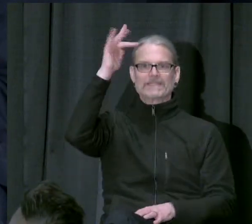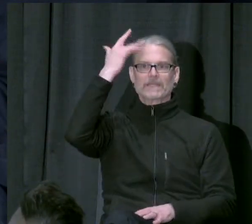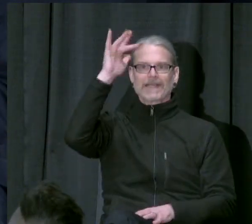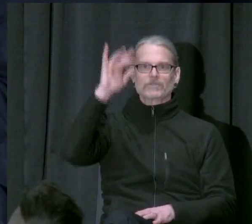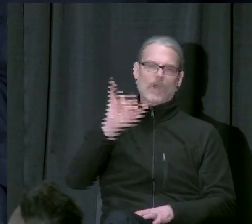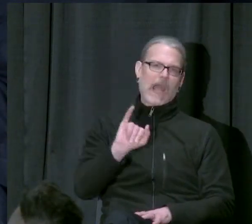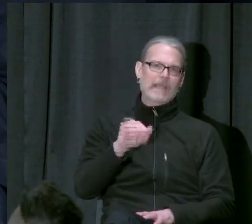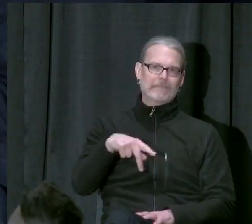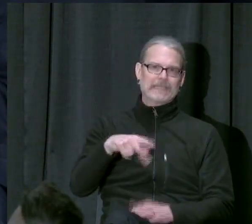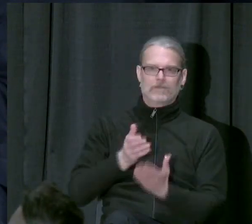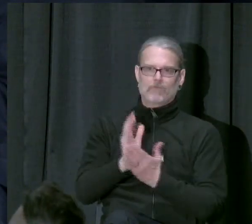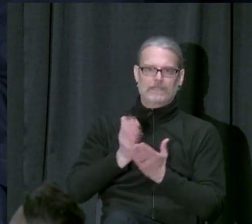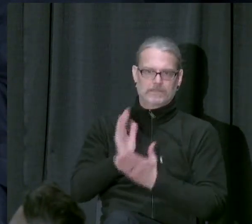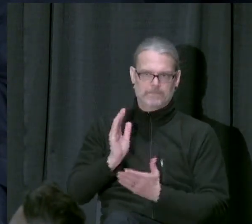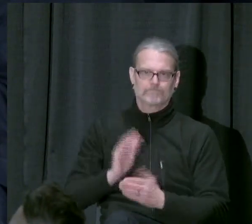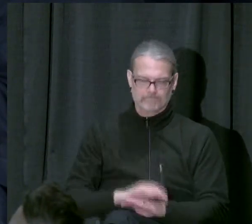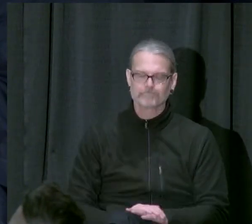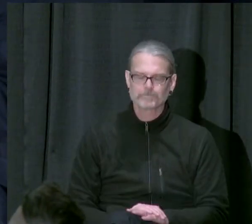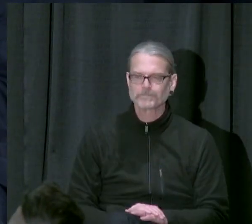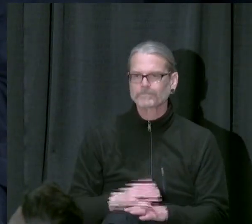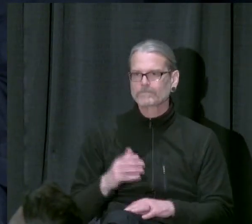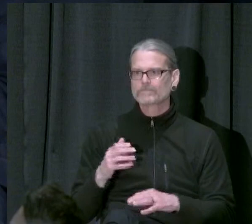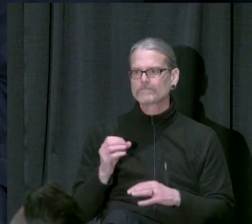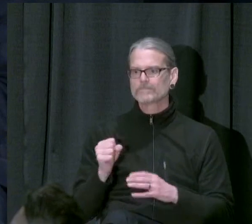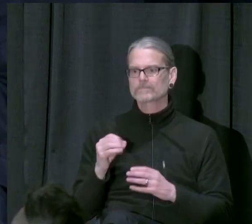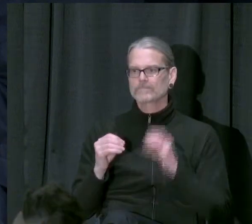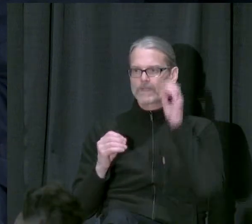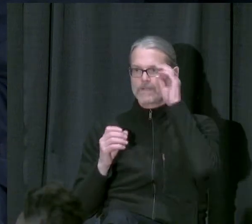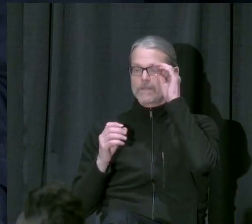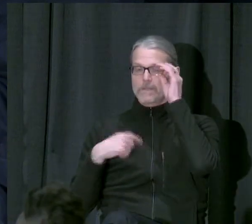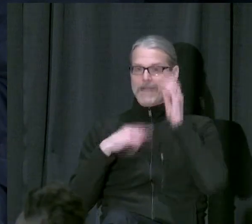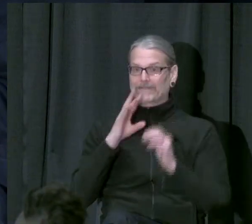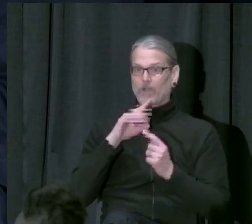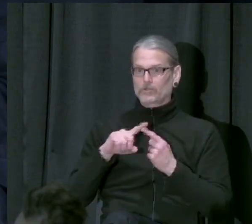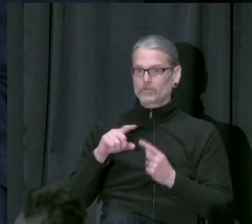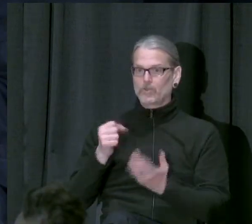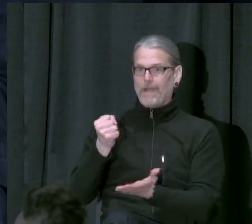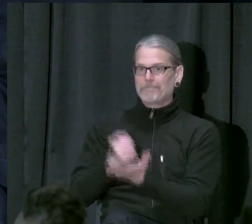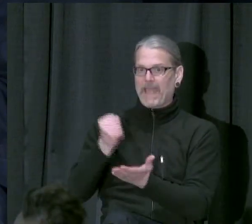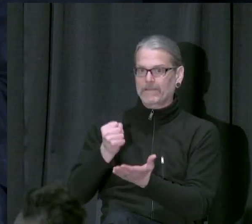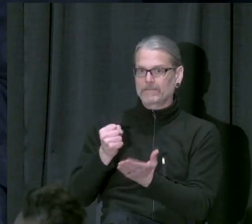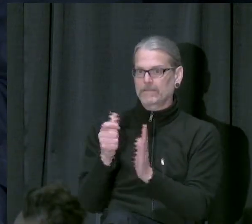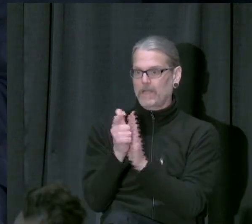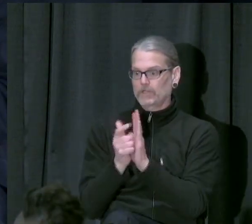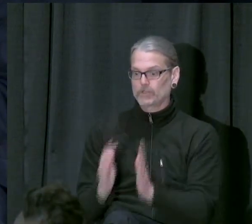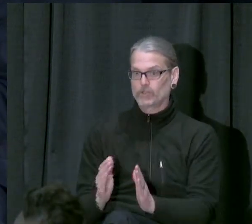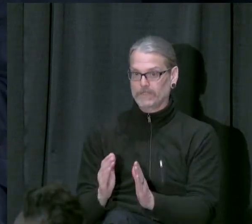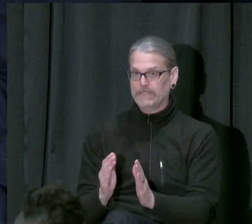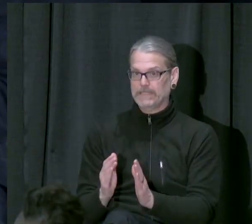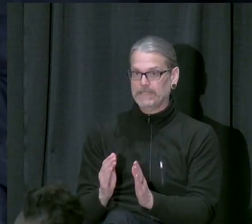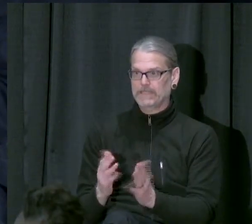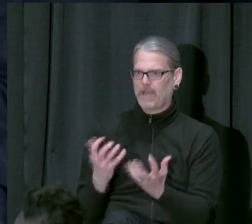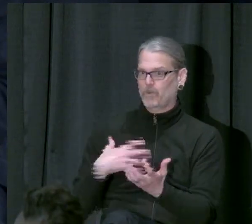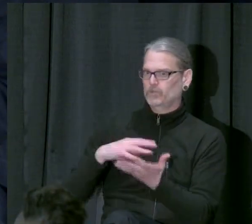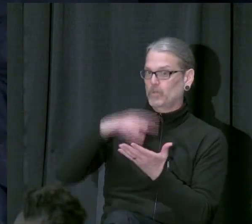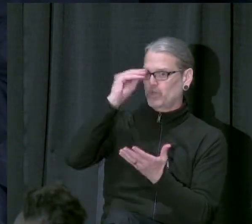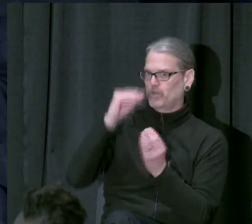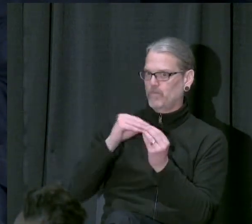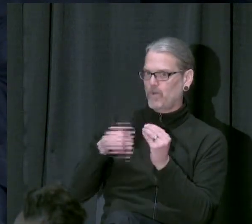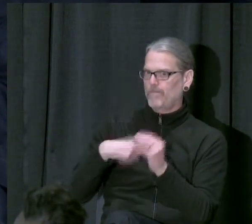out there. It's patentable? Yeah, and so I've talked to a patent attorney to learn a little bit more about the process. It's very